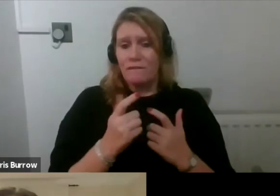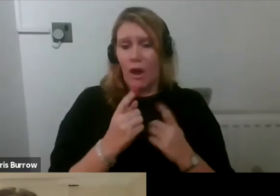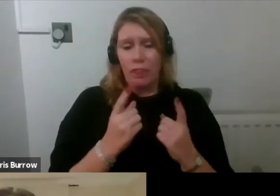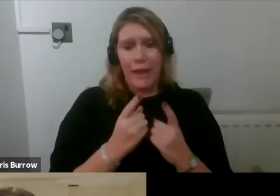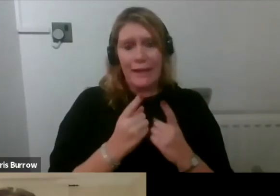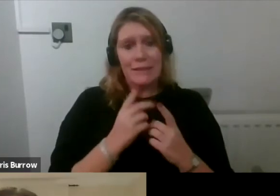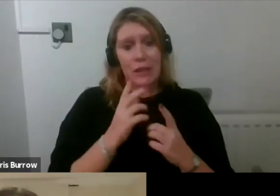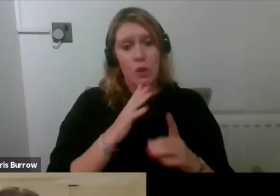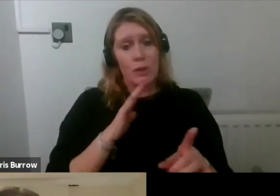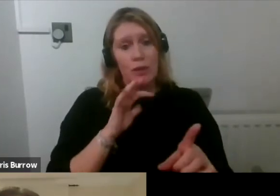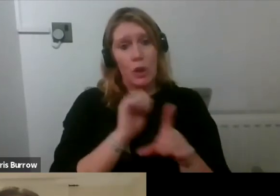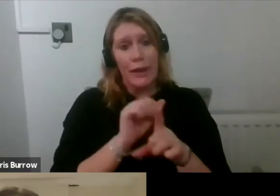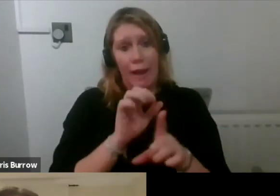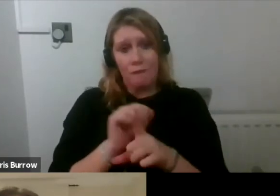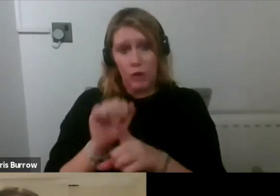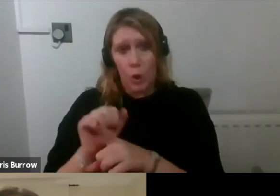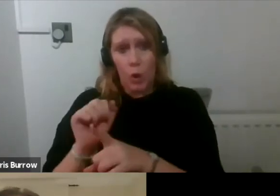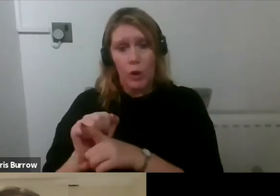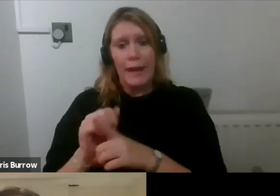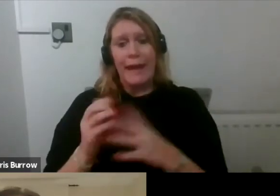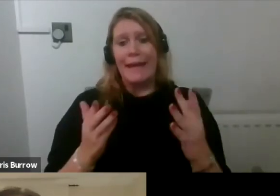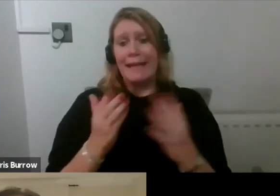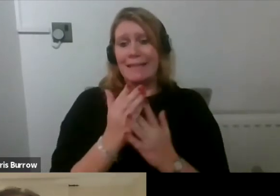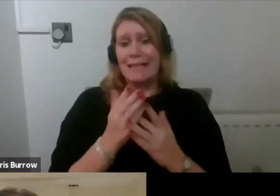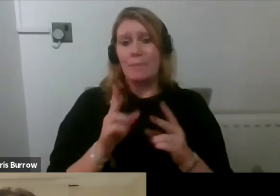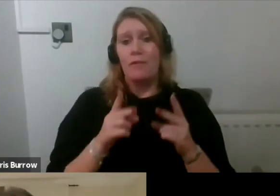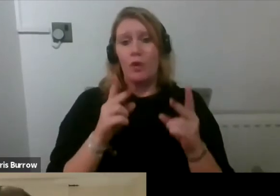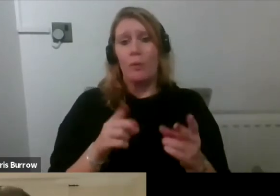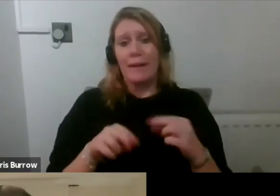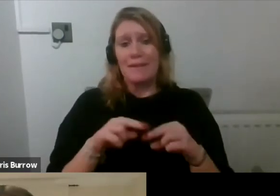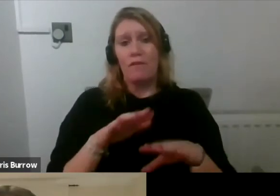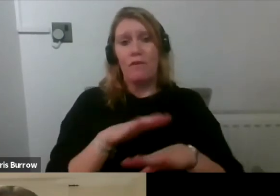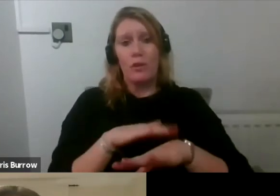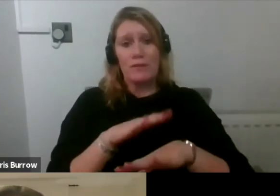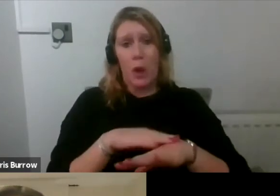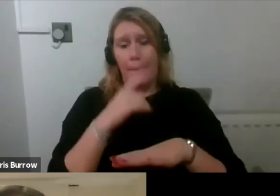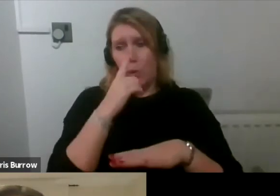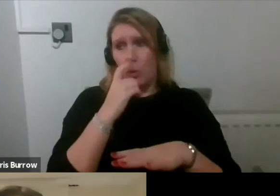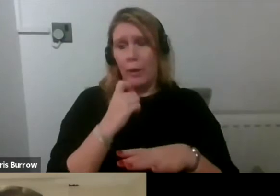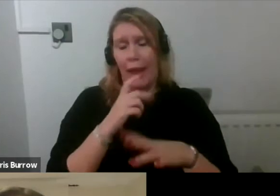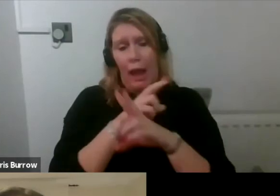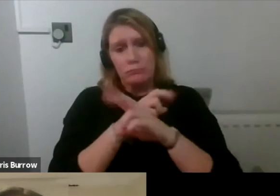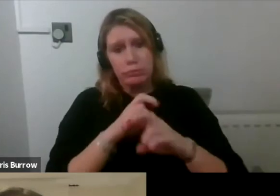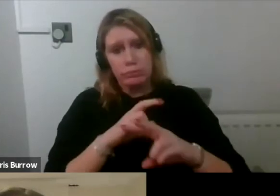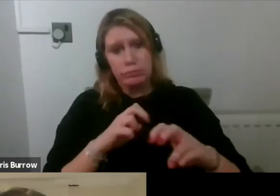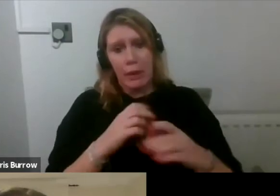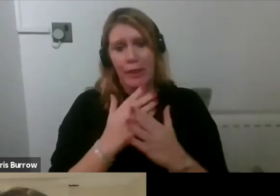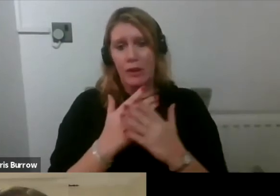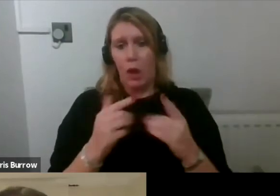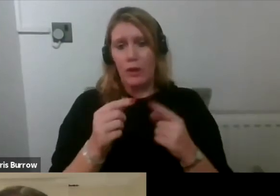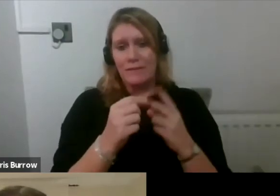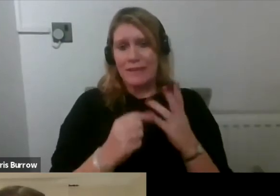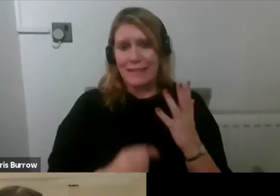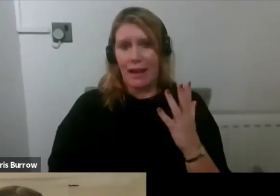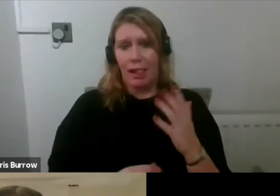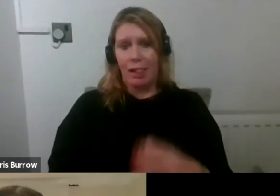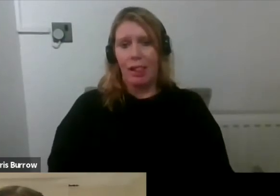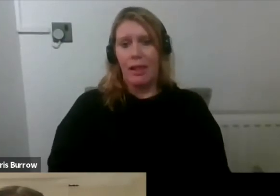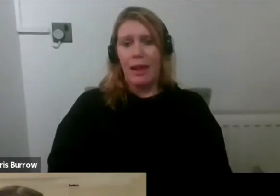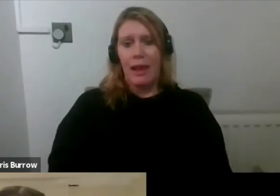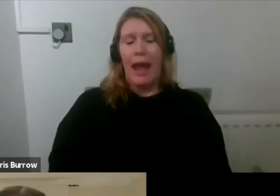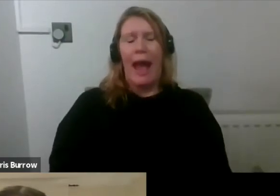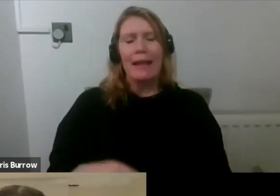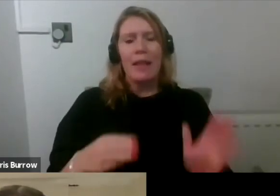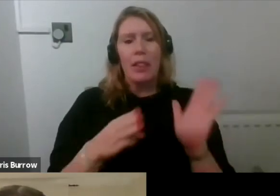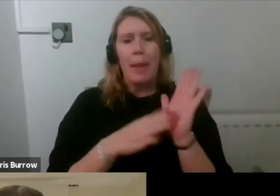the different accessible formats. If you've got the time, you can really rifle through it because there's a lot of detail in there. And the microfiche, we